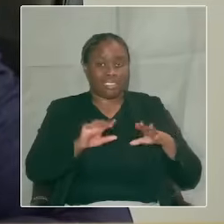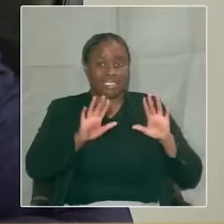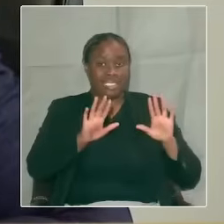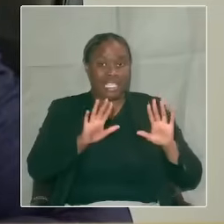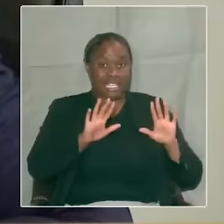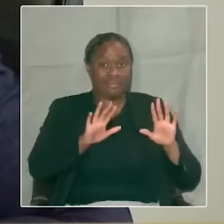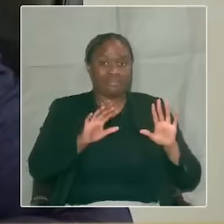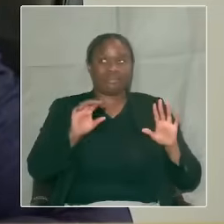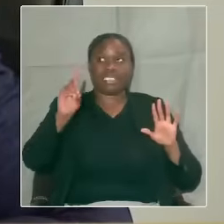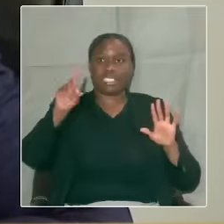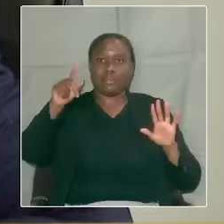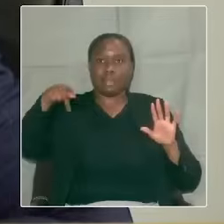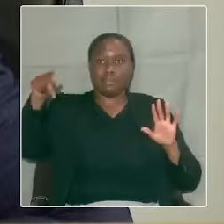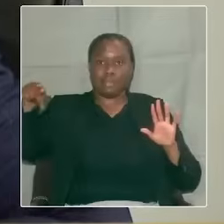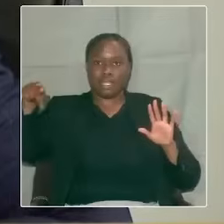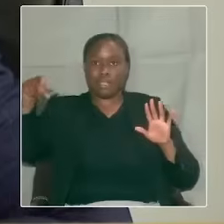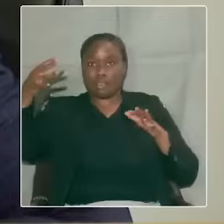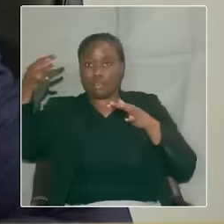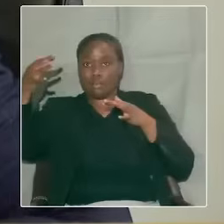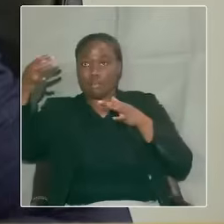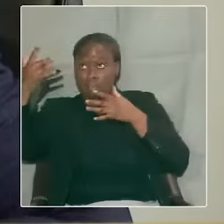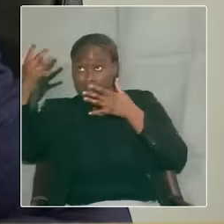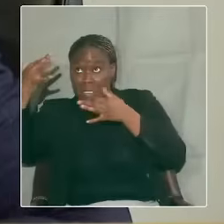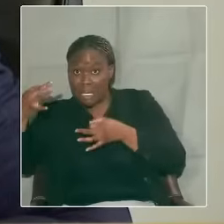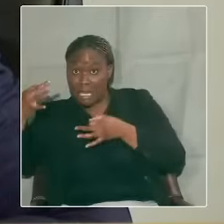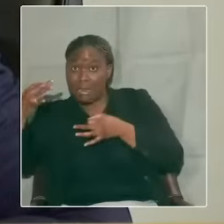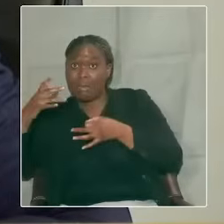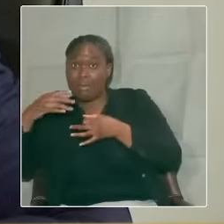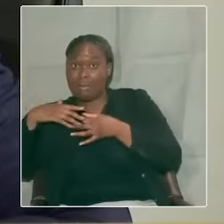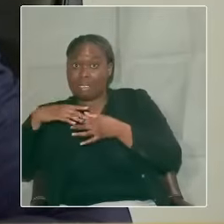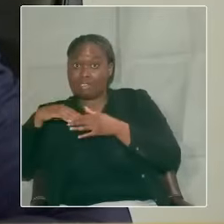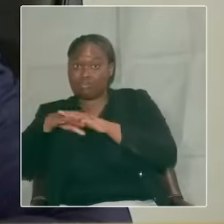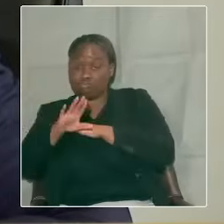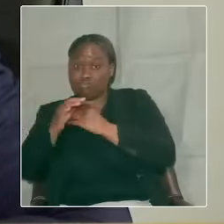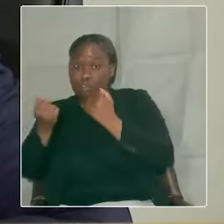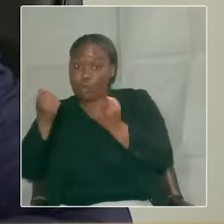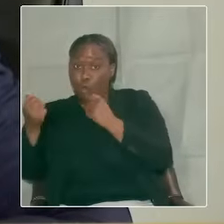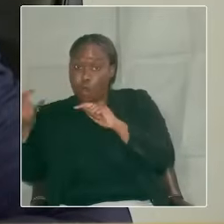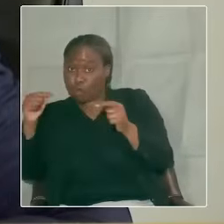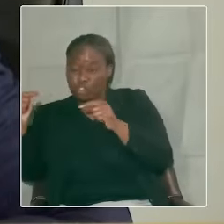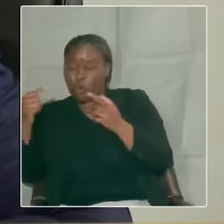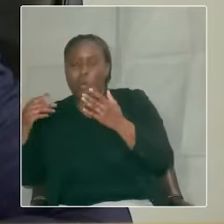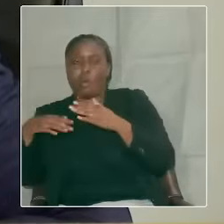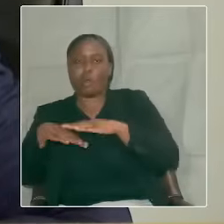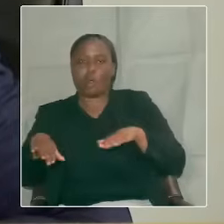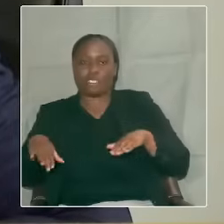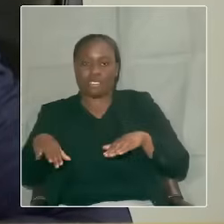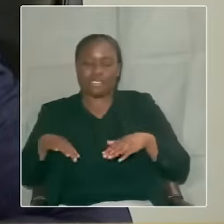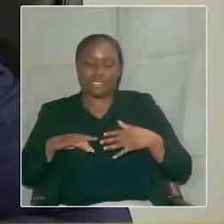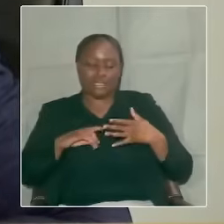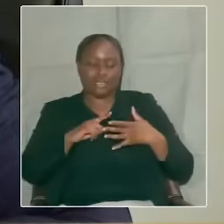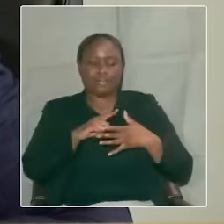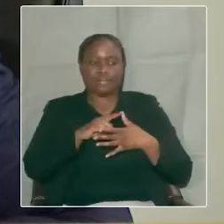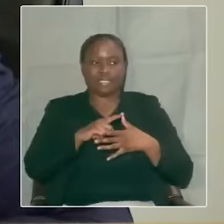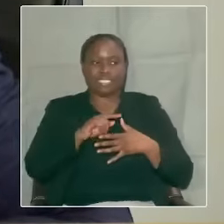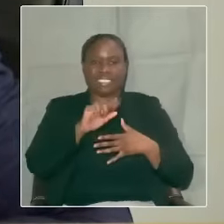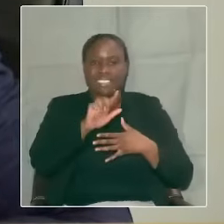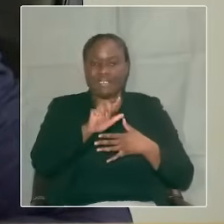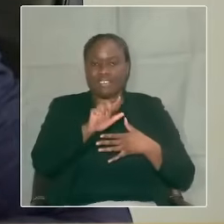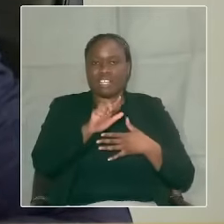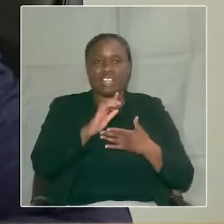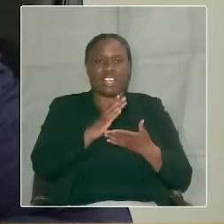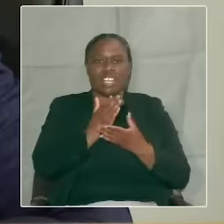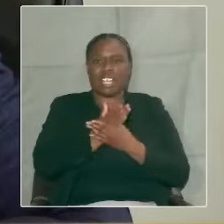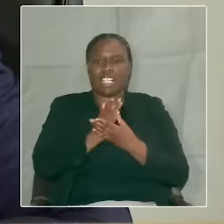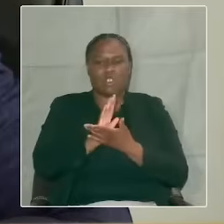as to whether to prosecute or not. 114 were at various courts, 57 were withdrawn for various